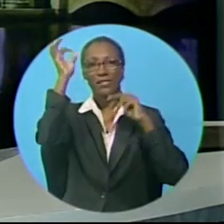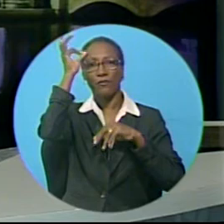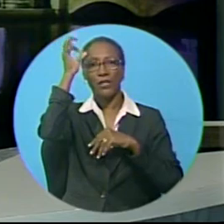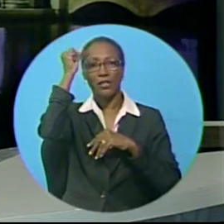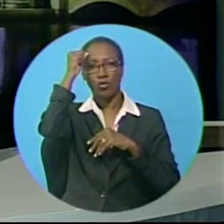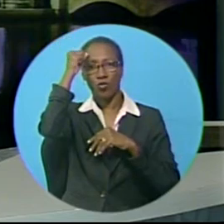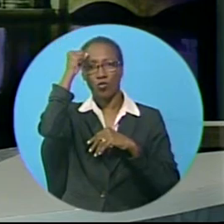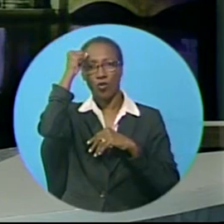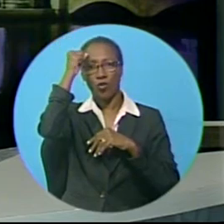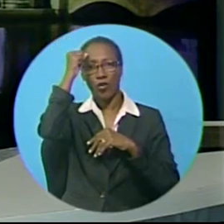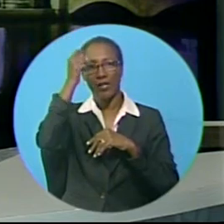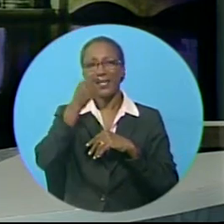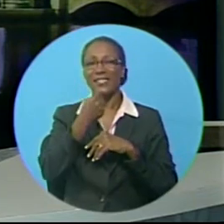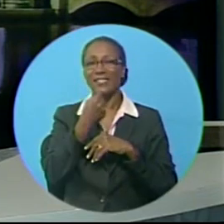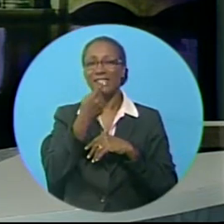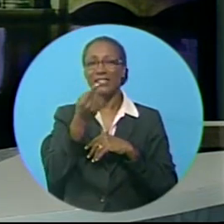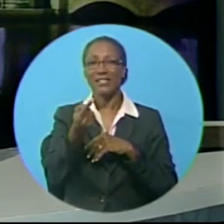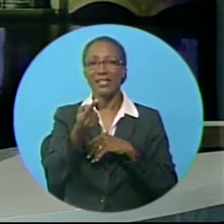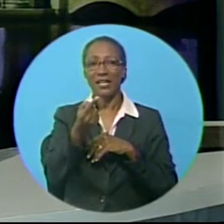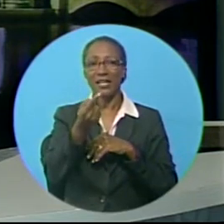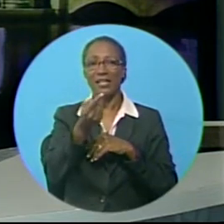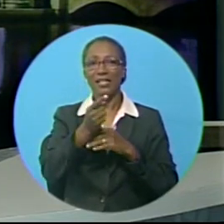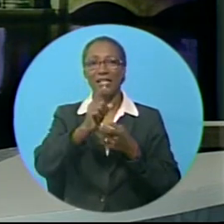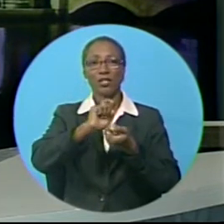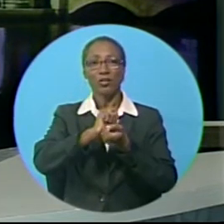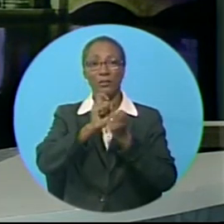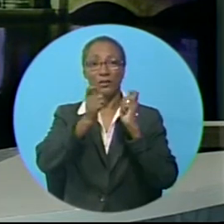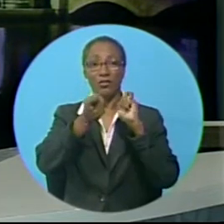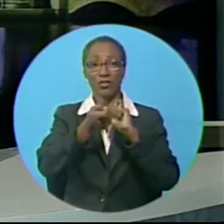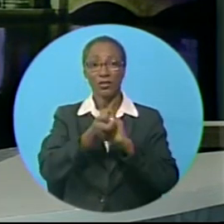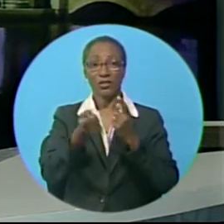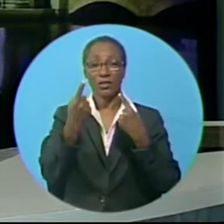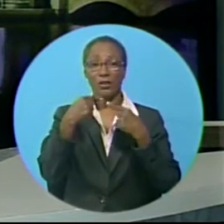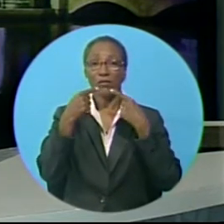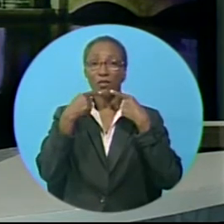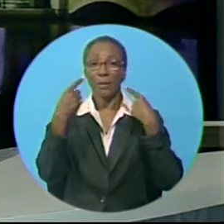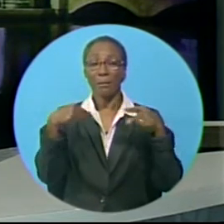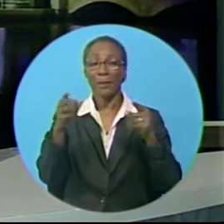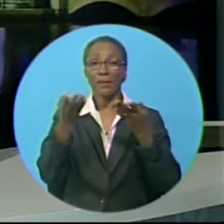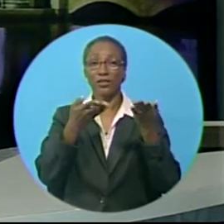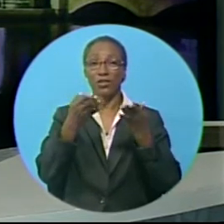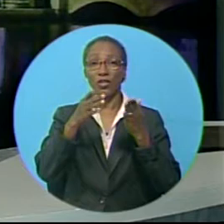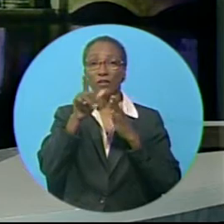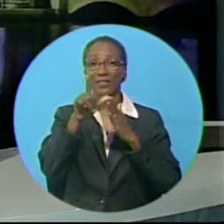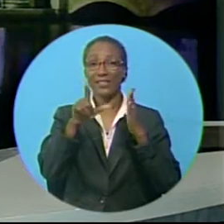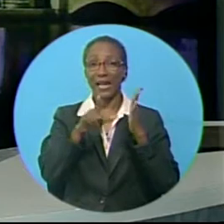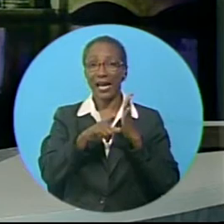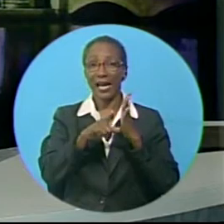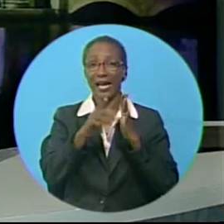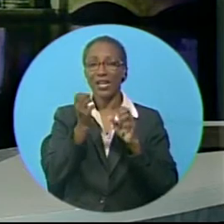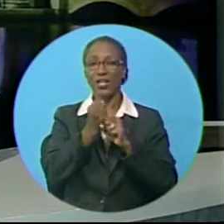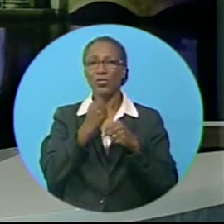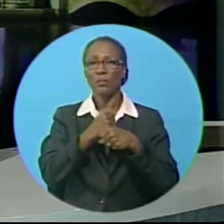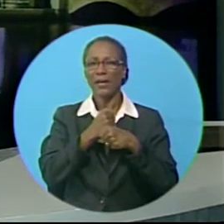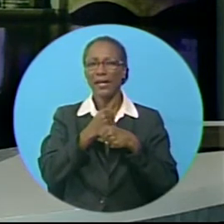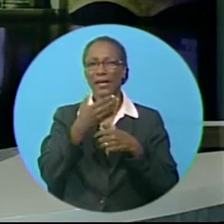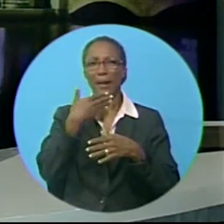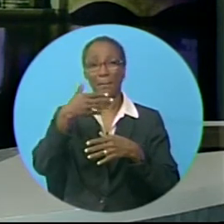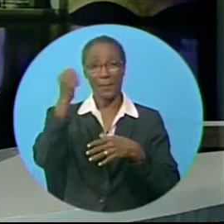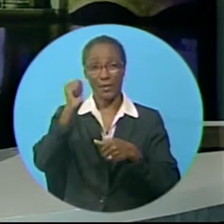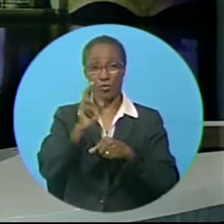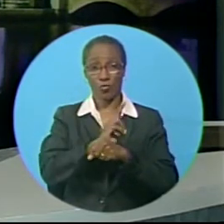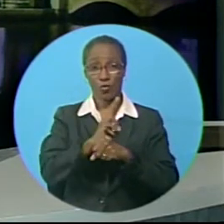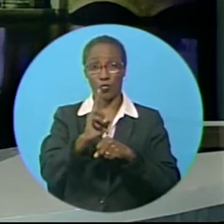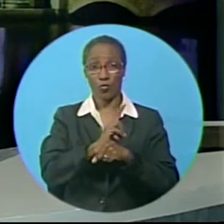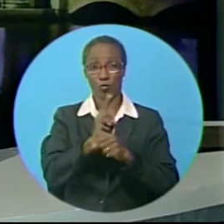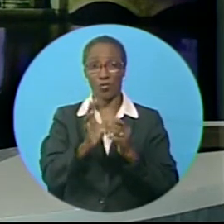Frundell Stewart has revealed that some fairly substantial amendments are coming for the Public Service Act to make it a bit more user-friendly. He says a lot